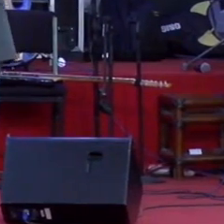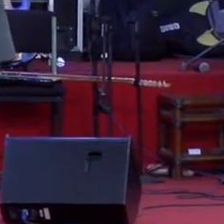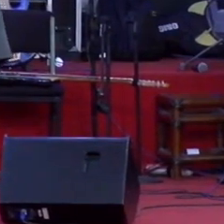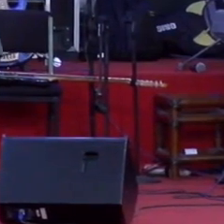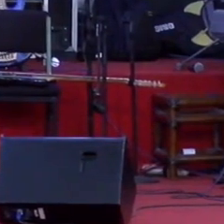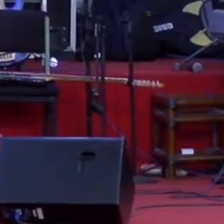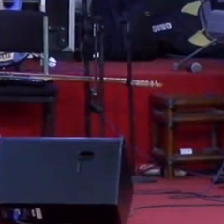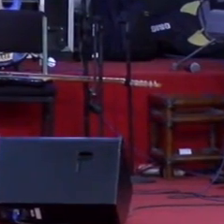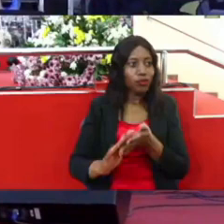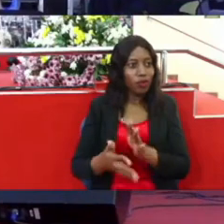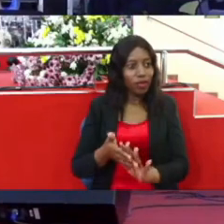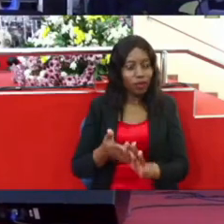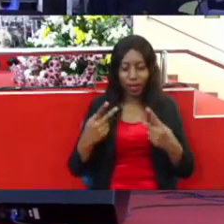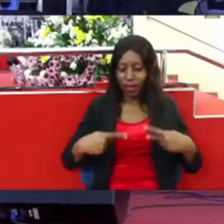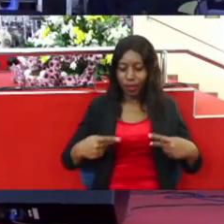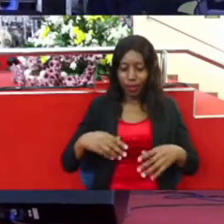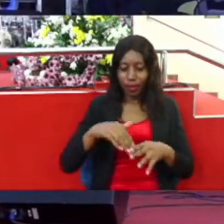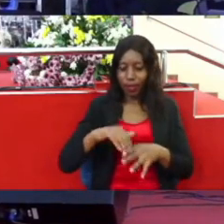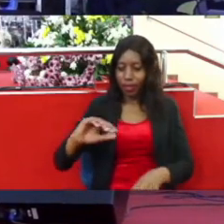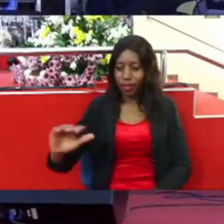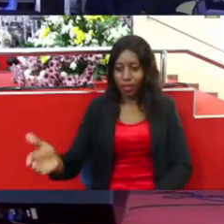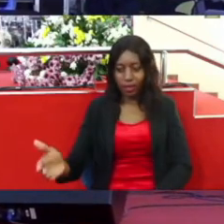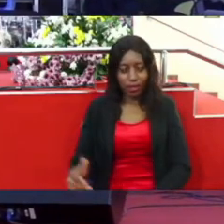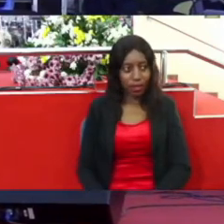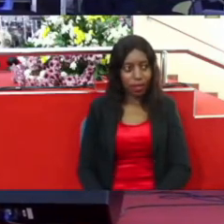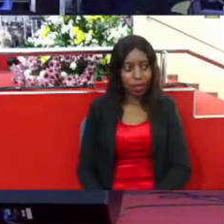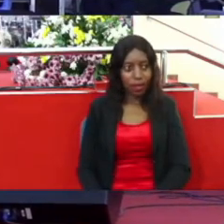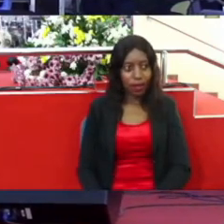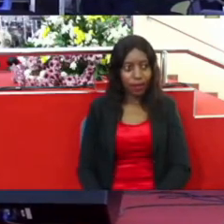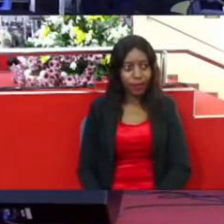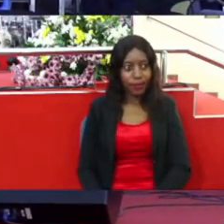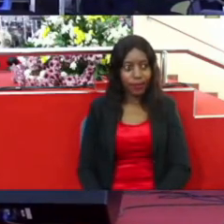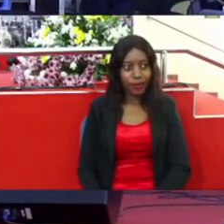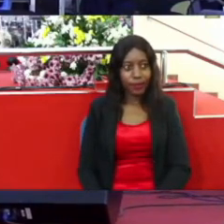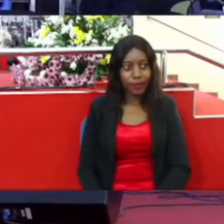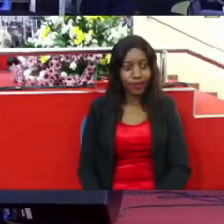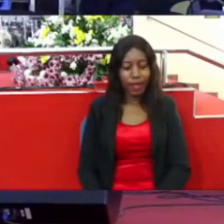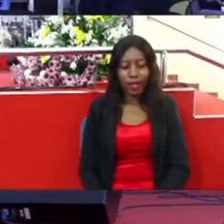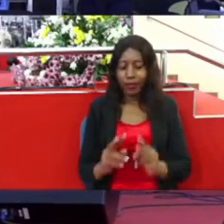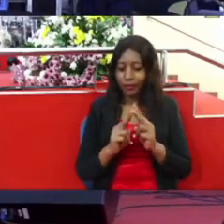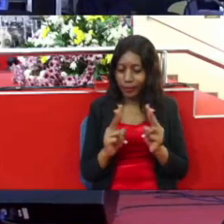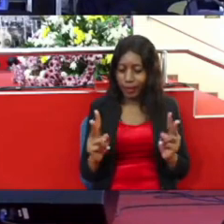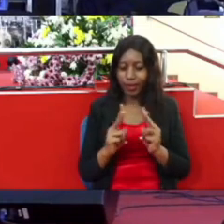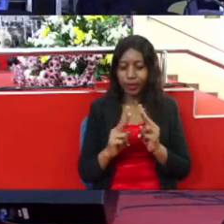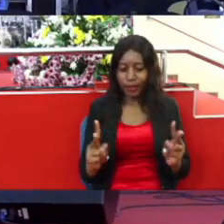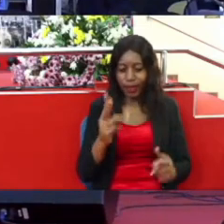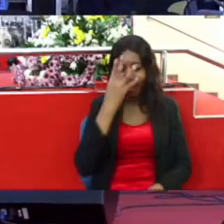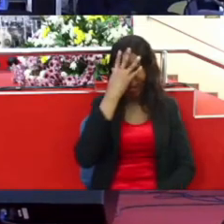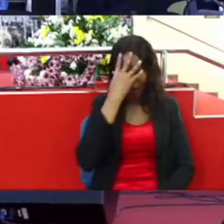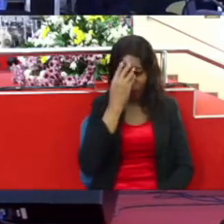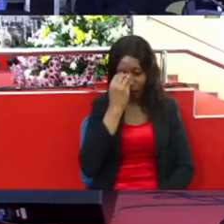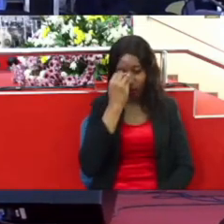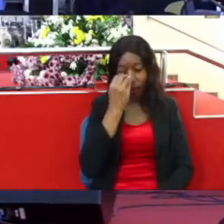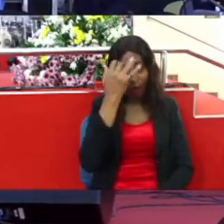sababu Mungu ameusamehe mji wa Nineveh. Jonah is so annoyed that God has